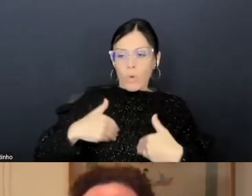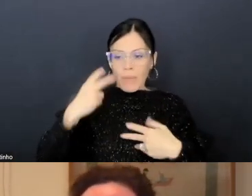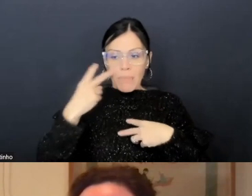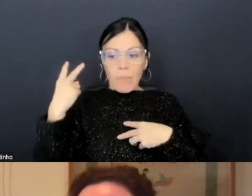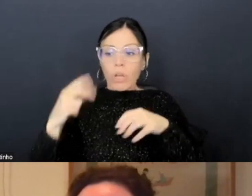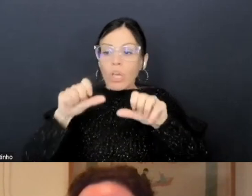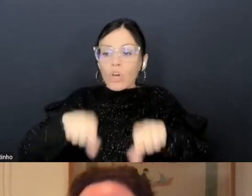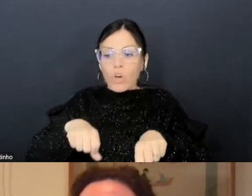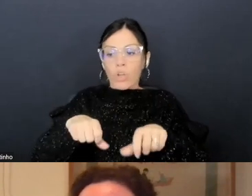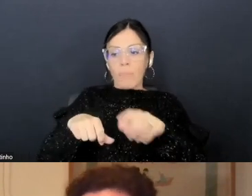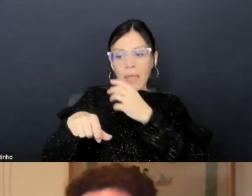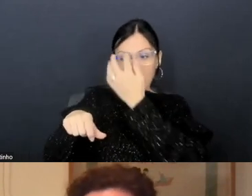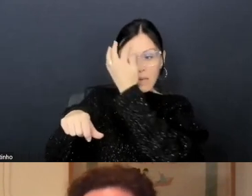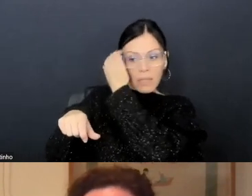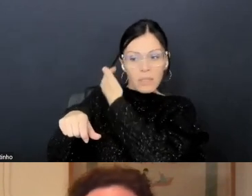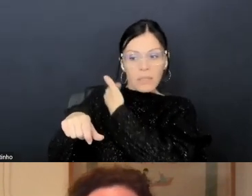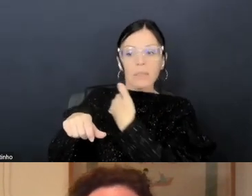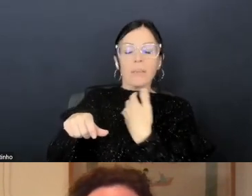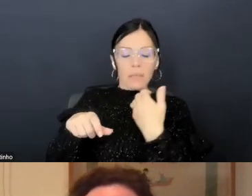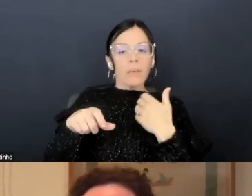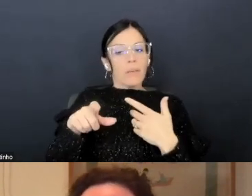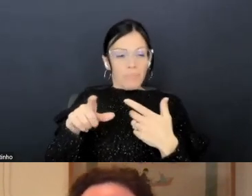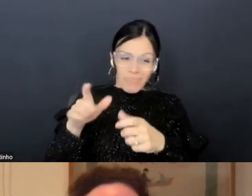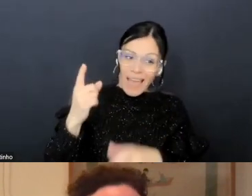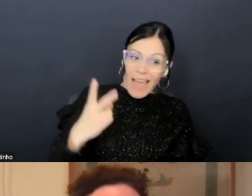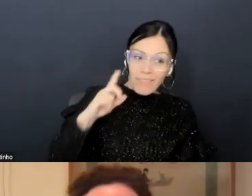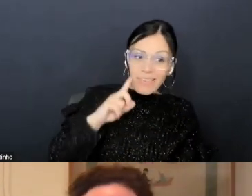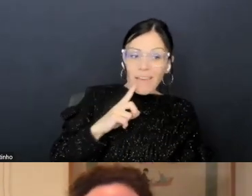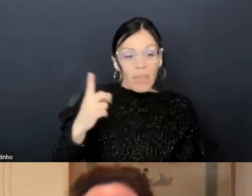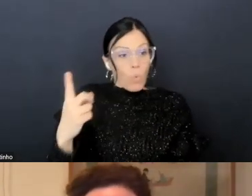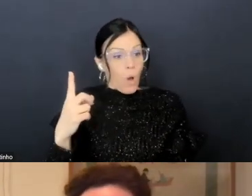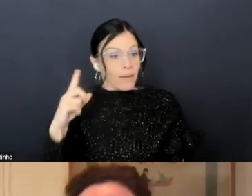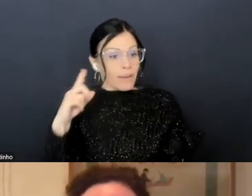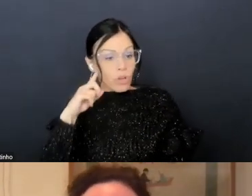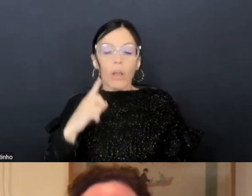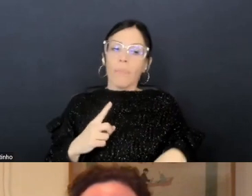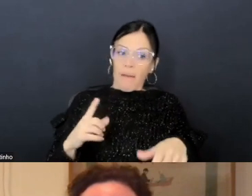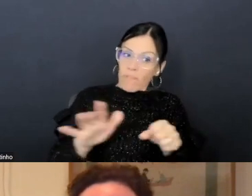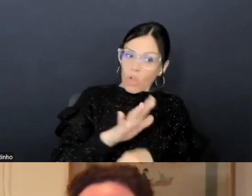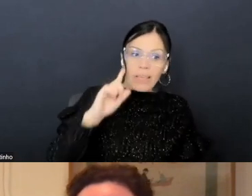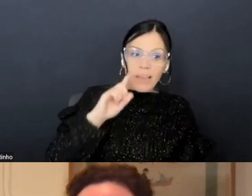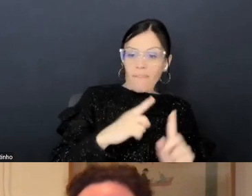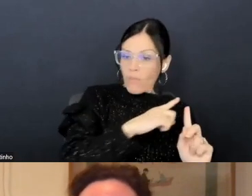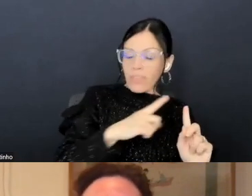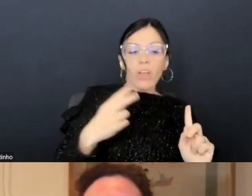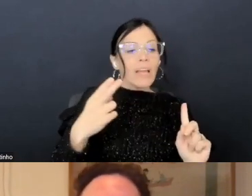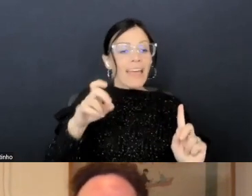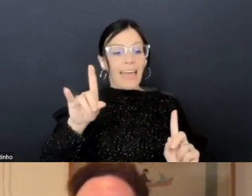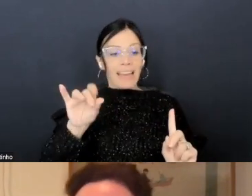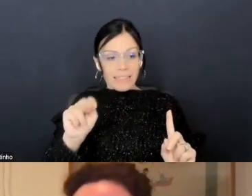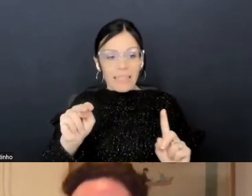half deaf in one ear and wholly deaf in another edison invented well over 200 acoustic devices